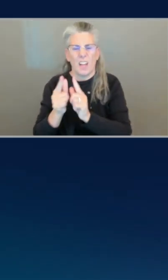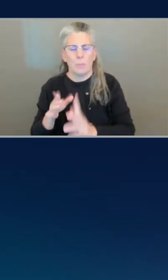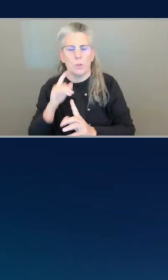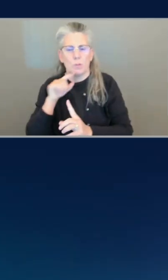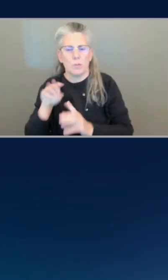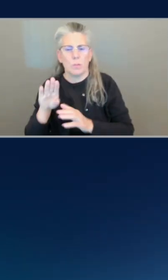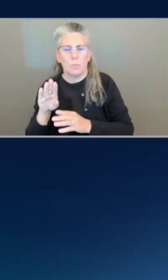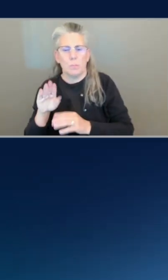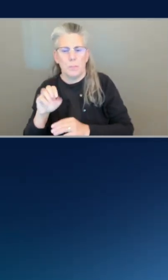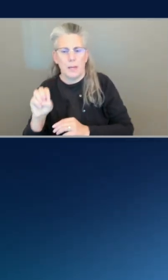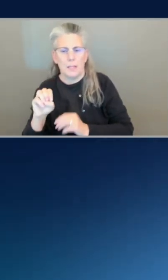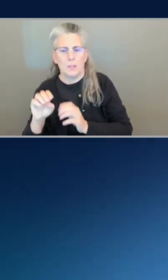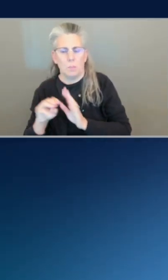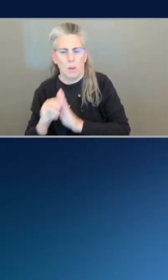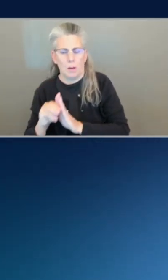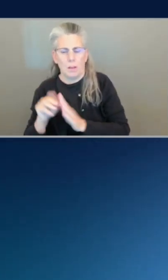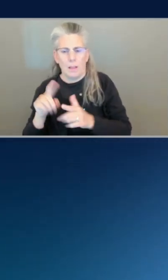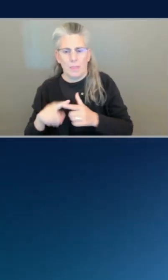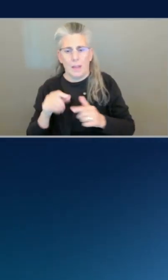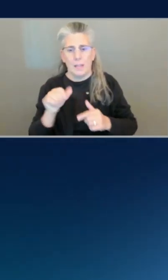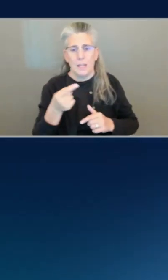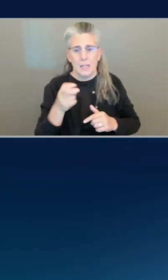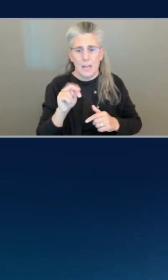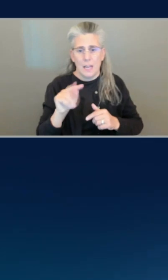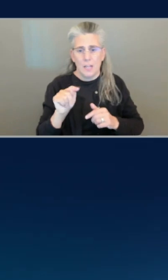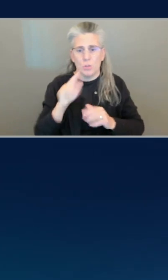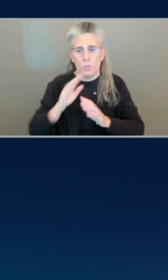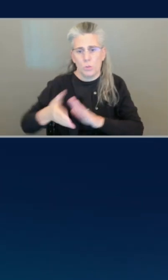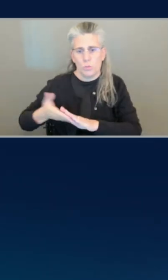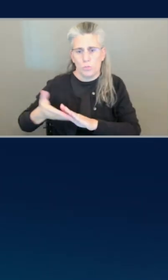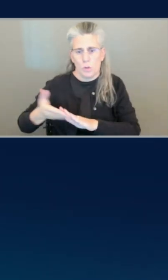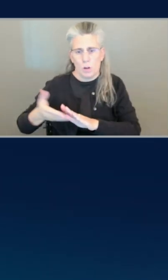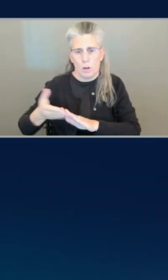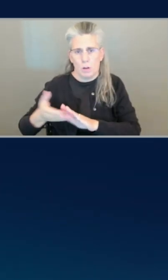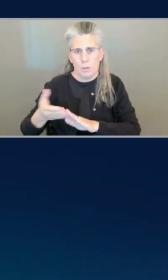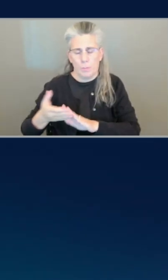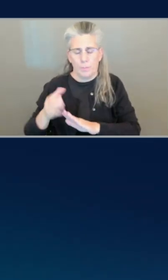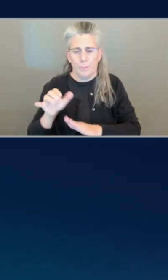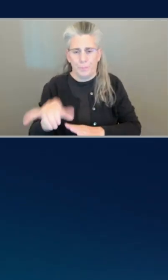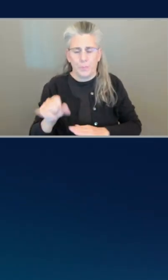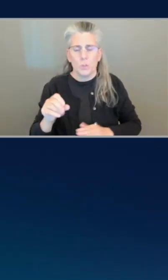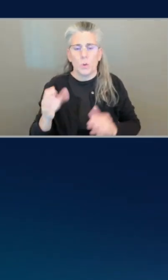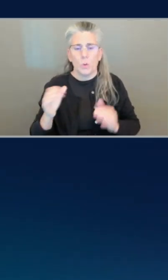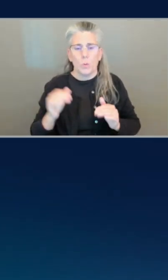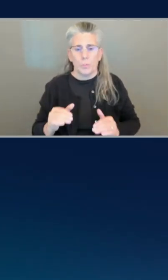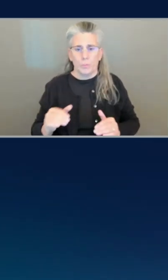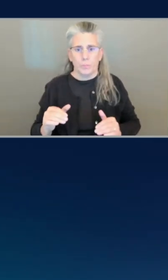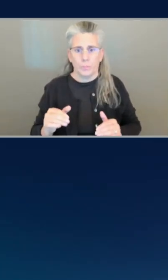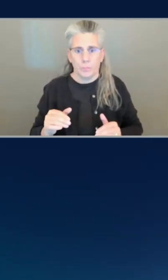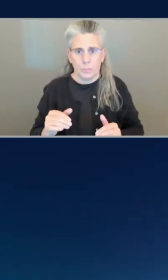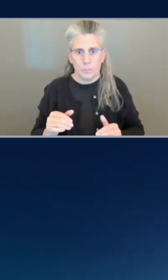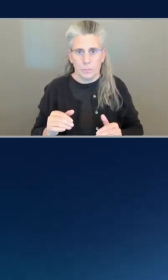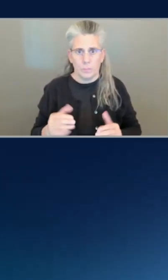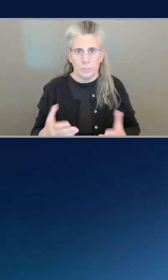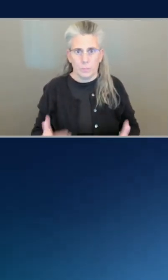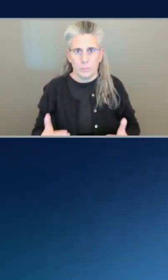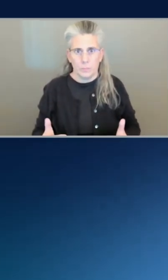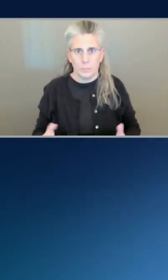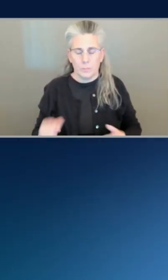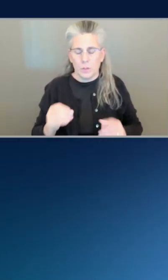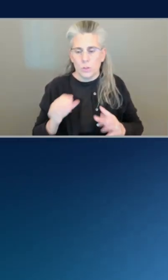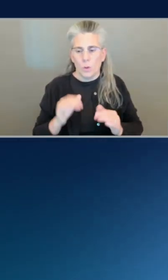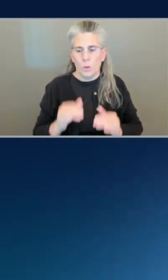an agent running which figures out which model to call, right? Okay. So in this case, the person on the chat